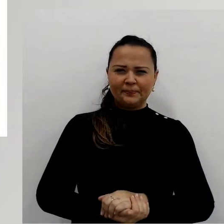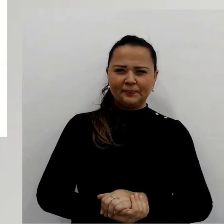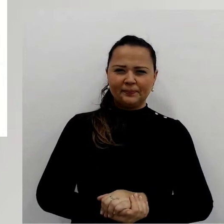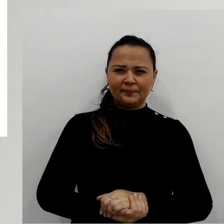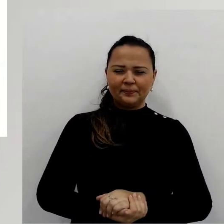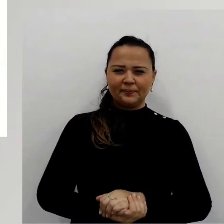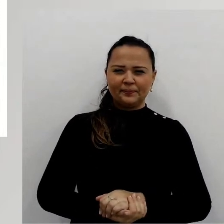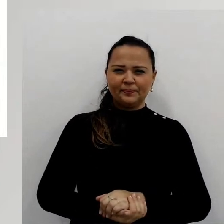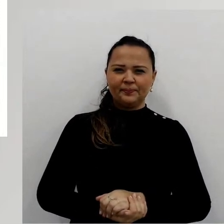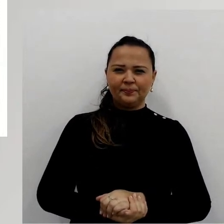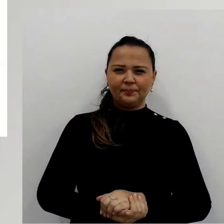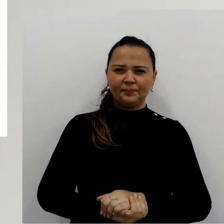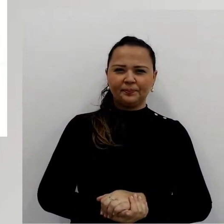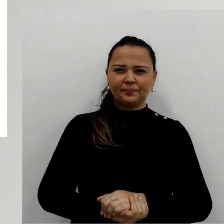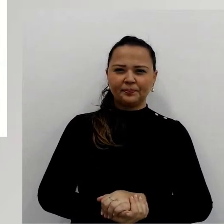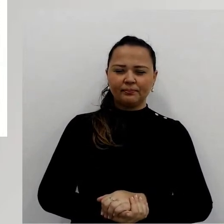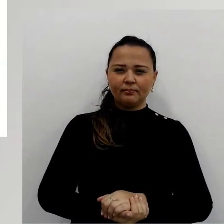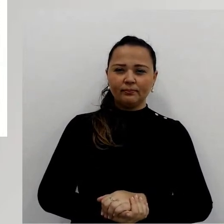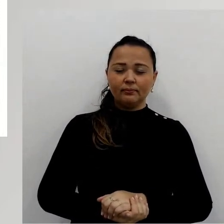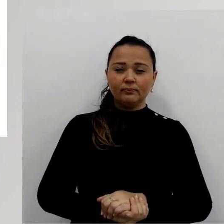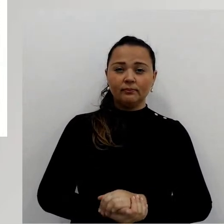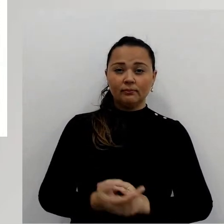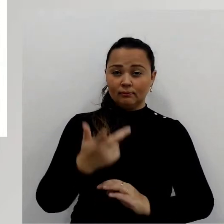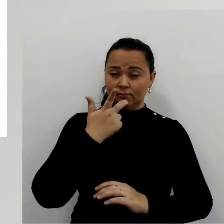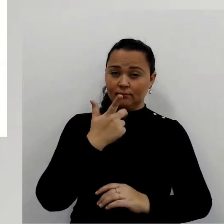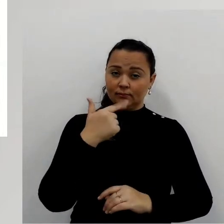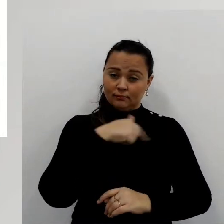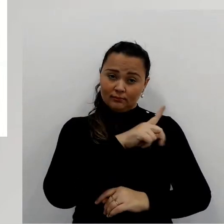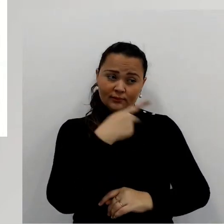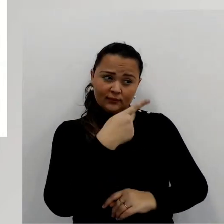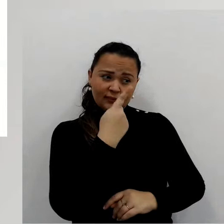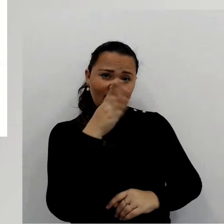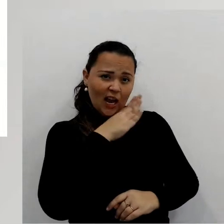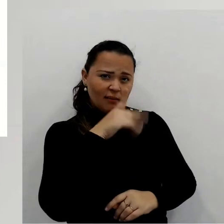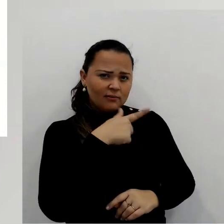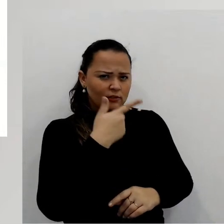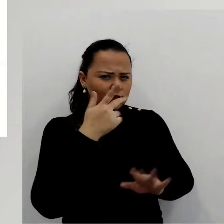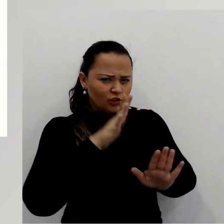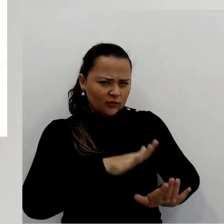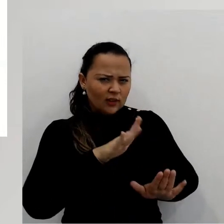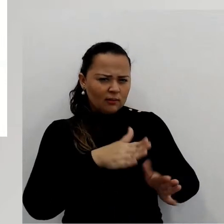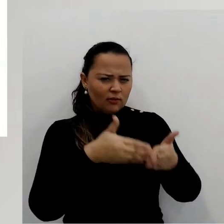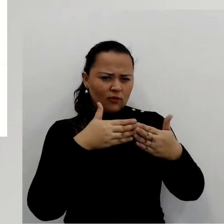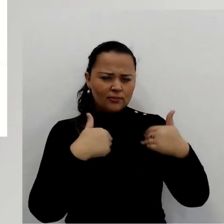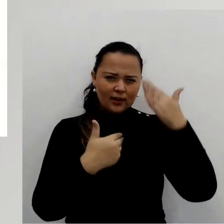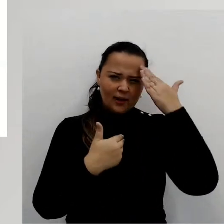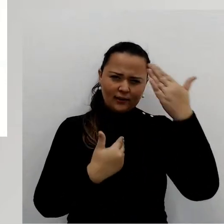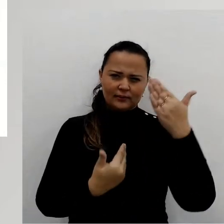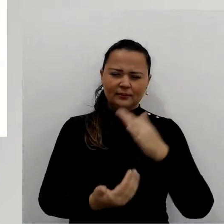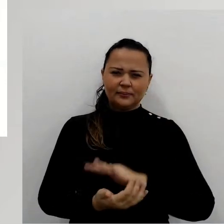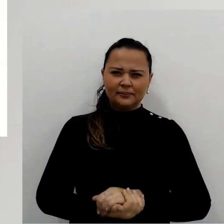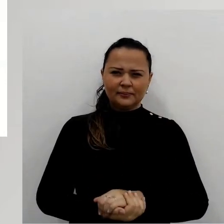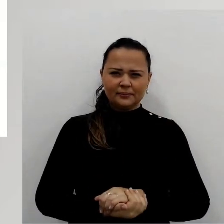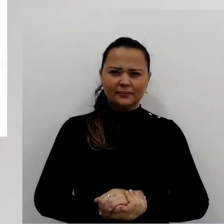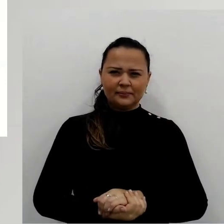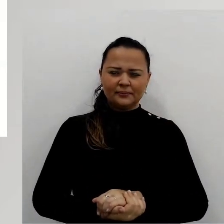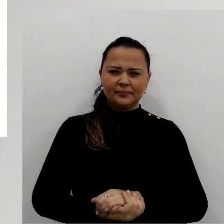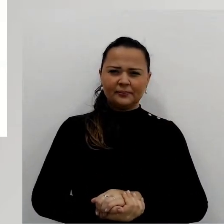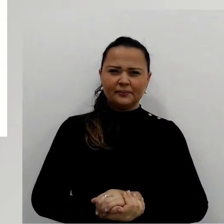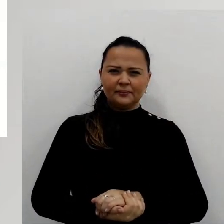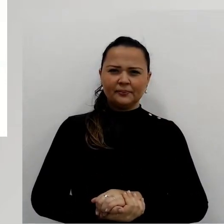please? You speak too fast. Sorry. Okay. Hey, thank you. No problem. Okay,